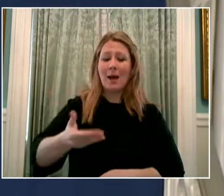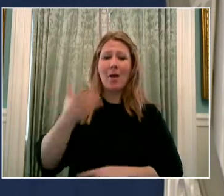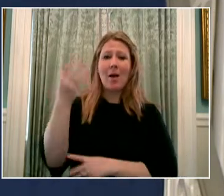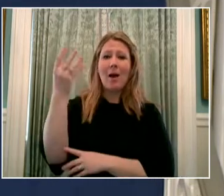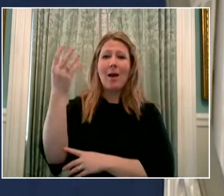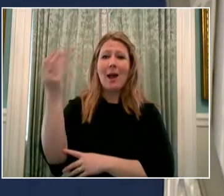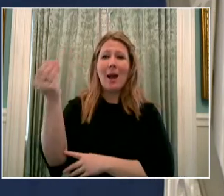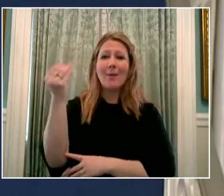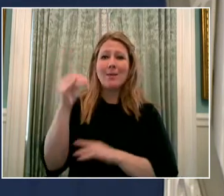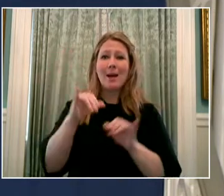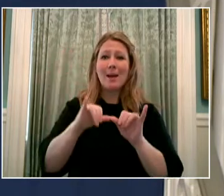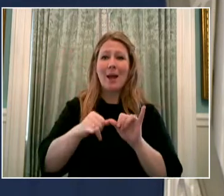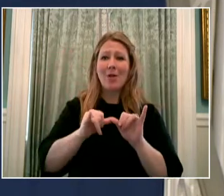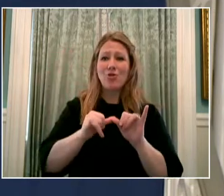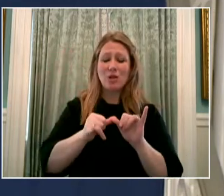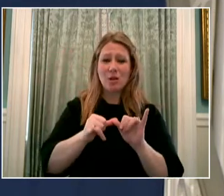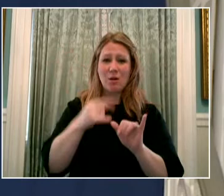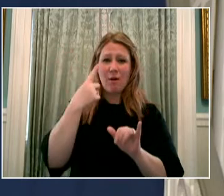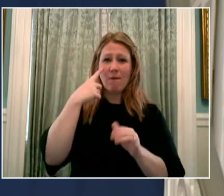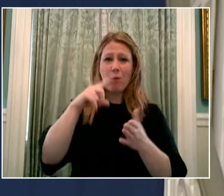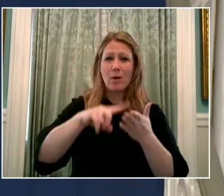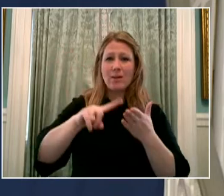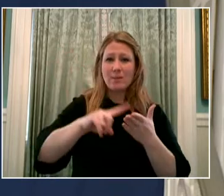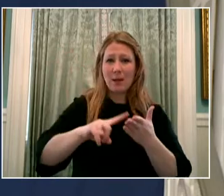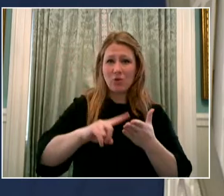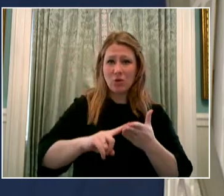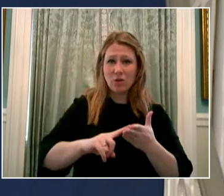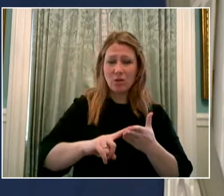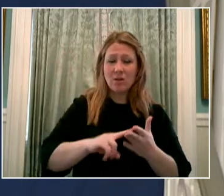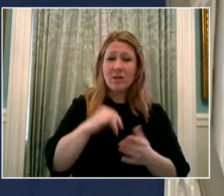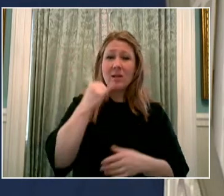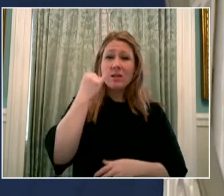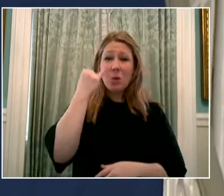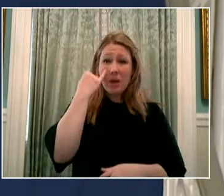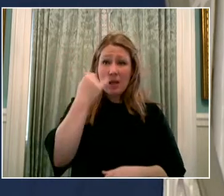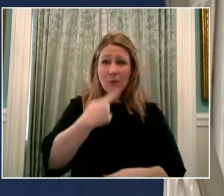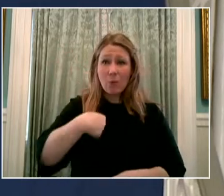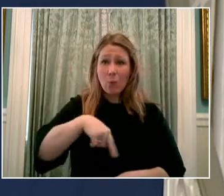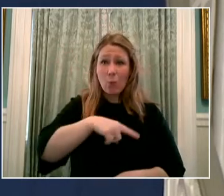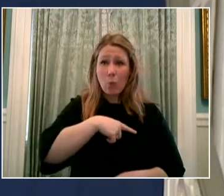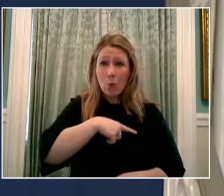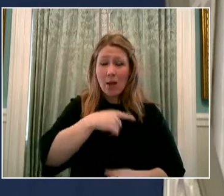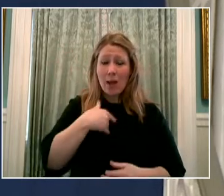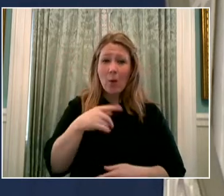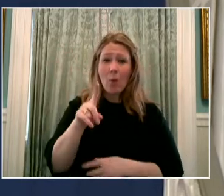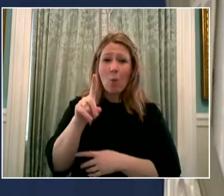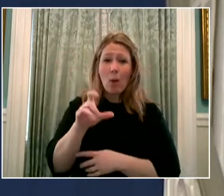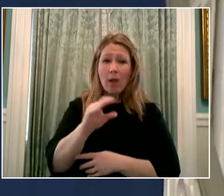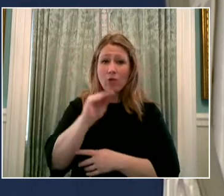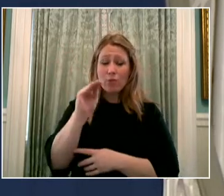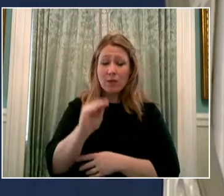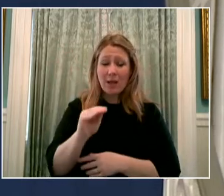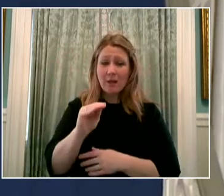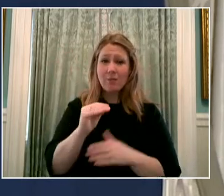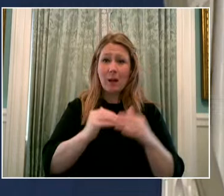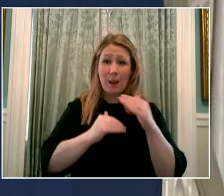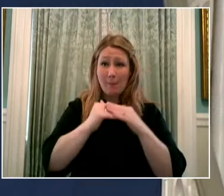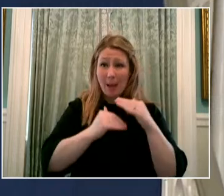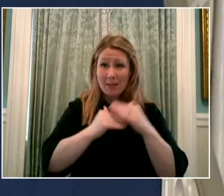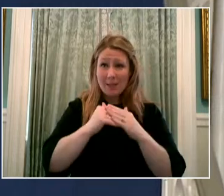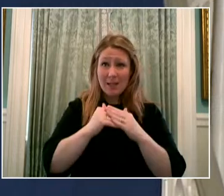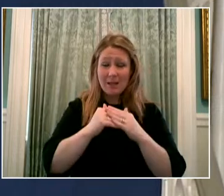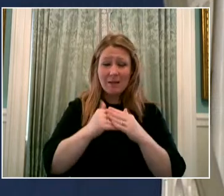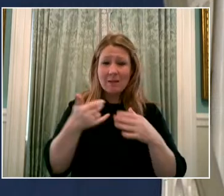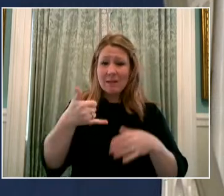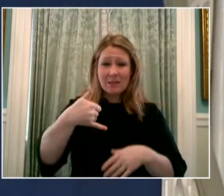at 100% capacity, that still does not take away the legal responsibility of the owner to